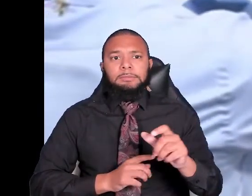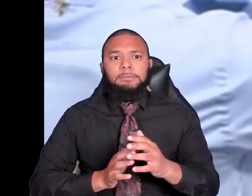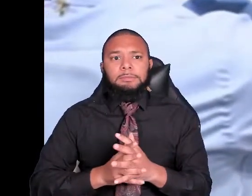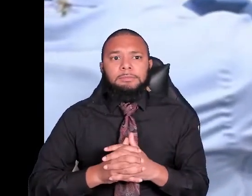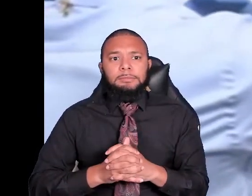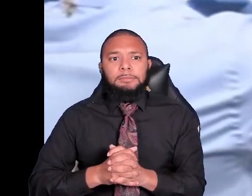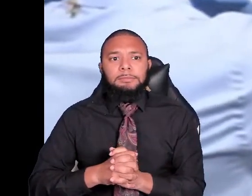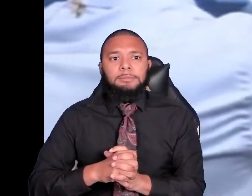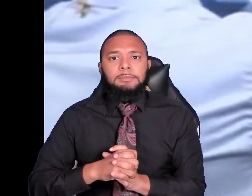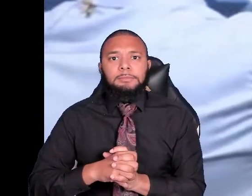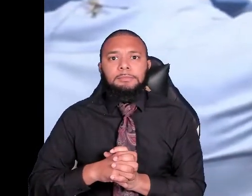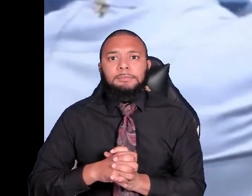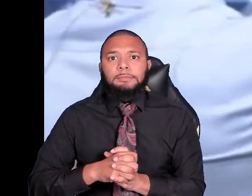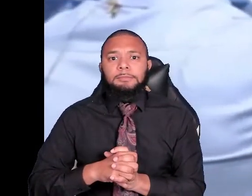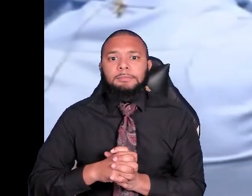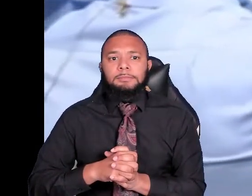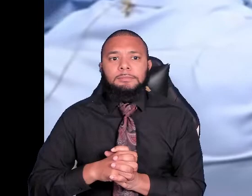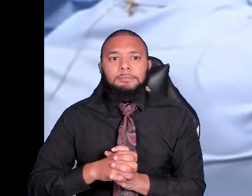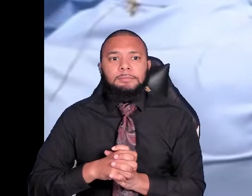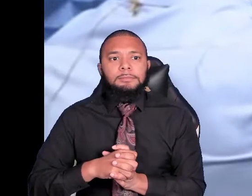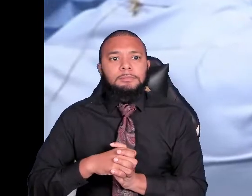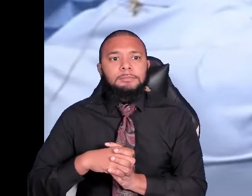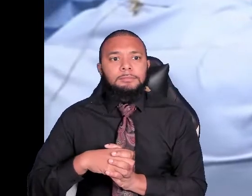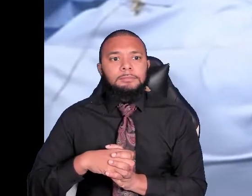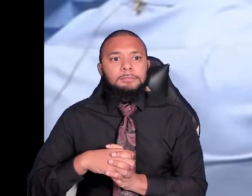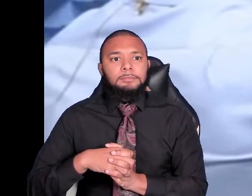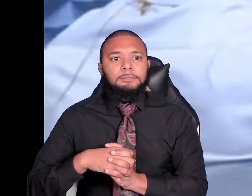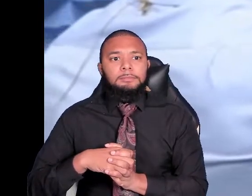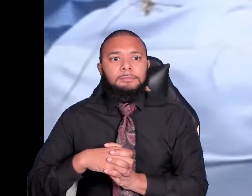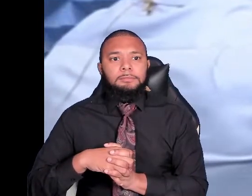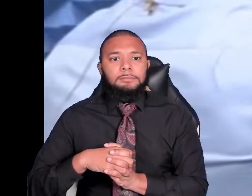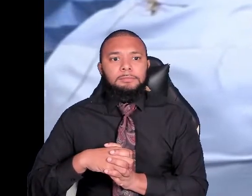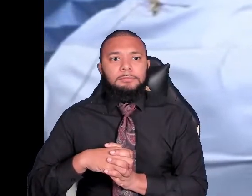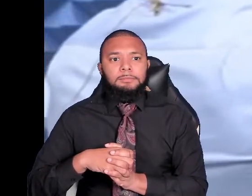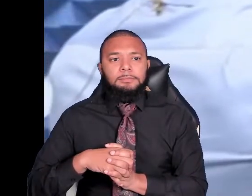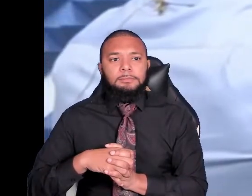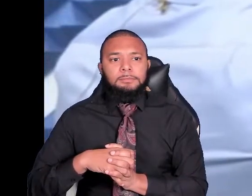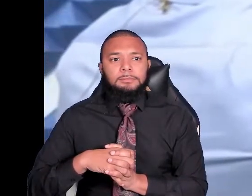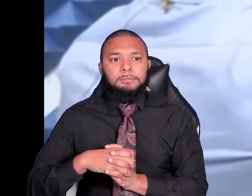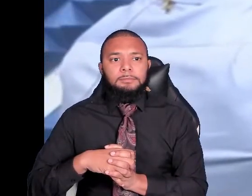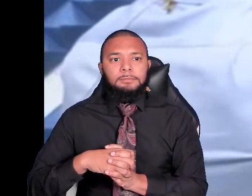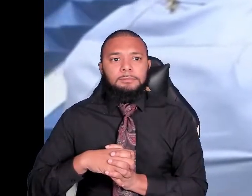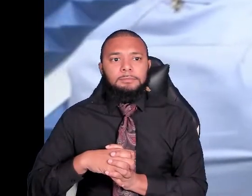greater than negative 2 plus